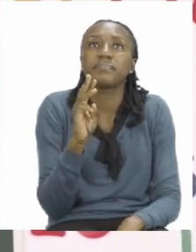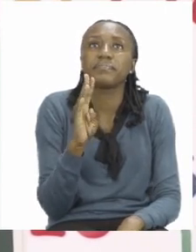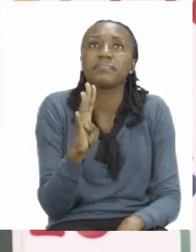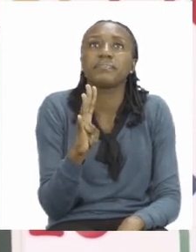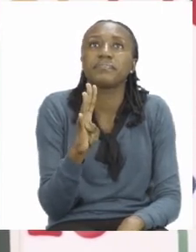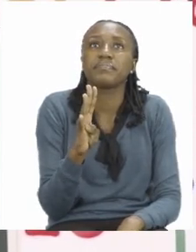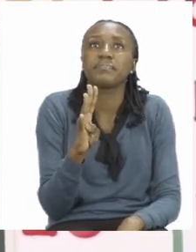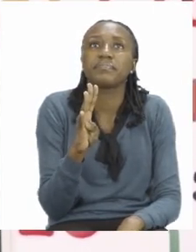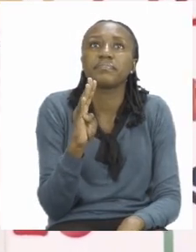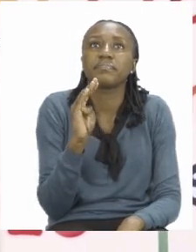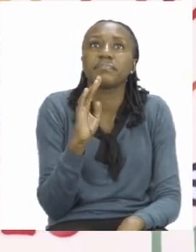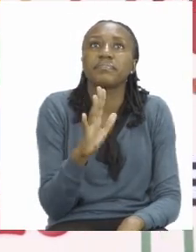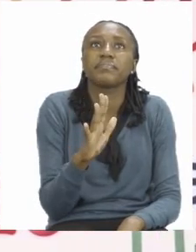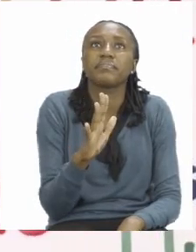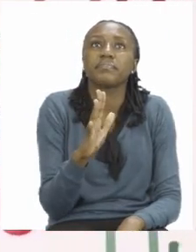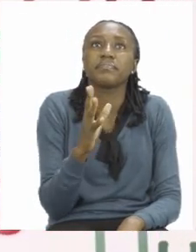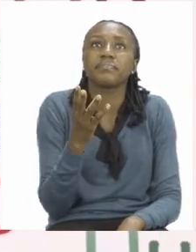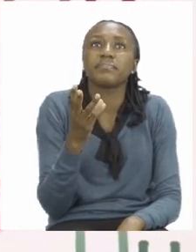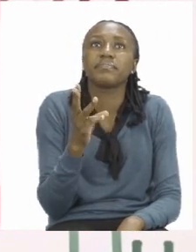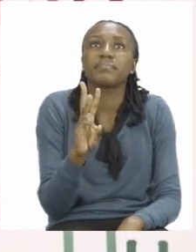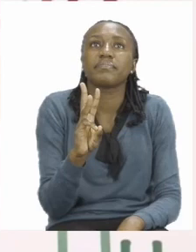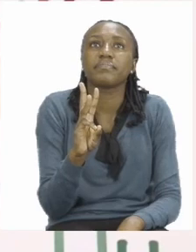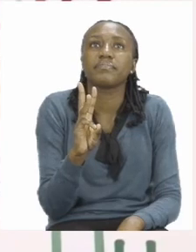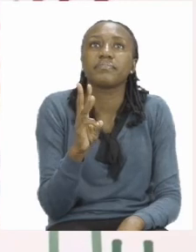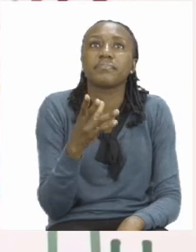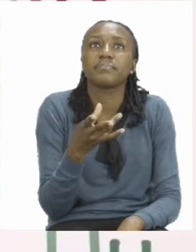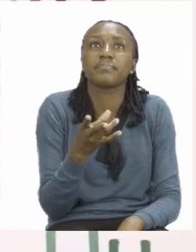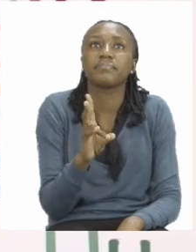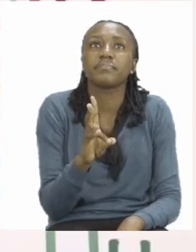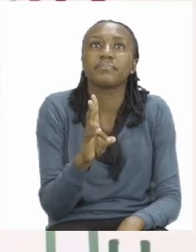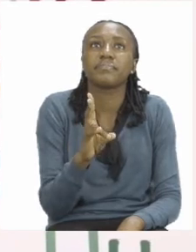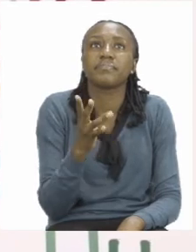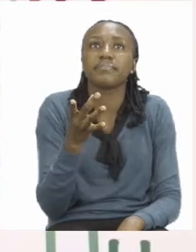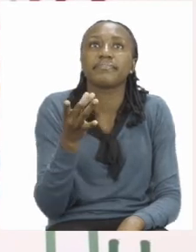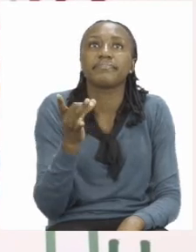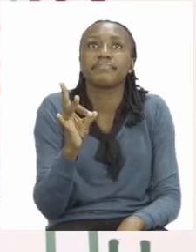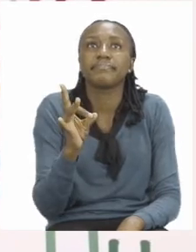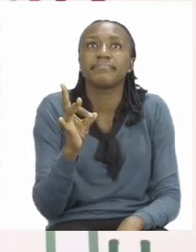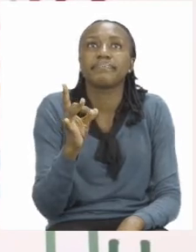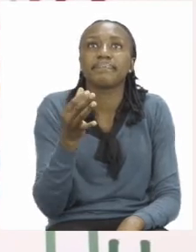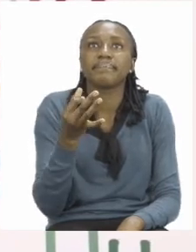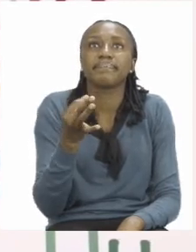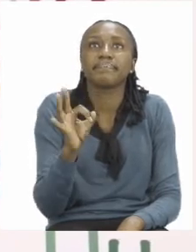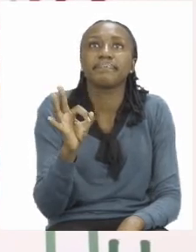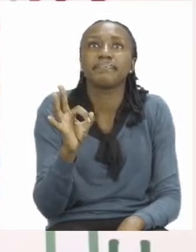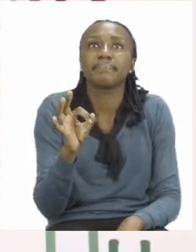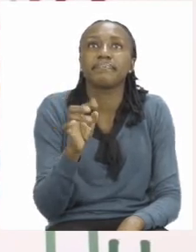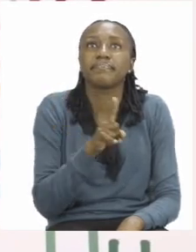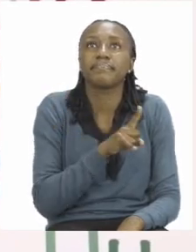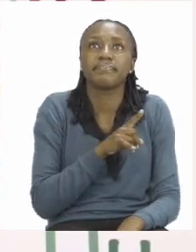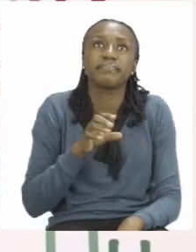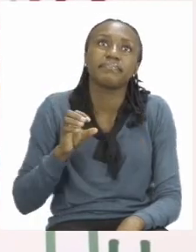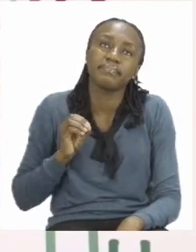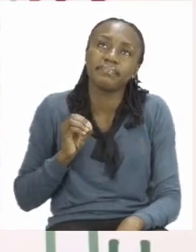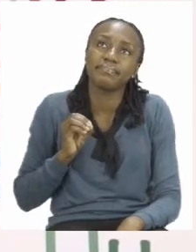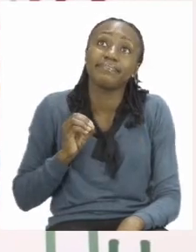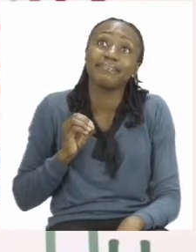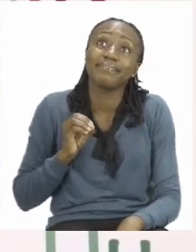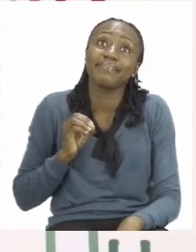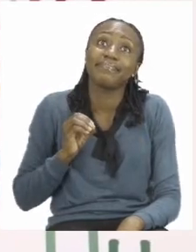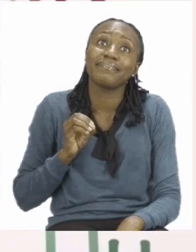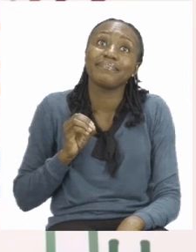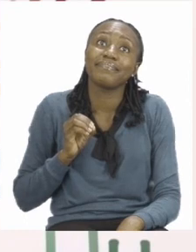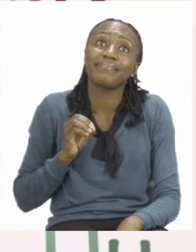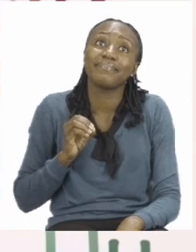3, 4, 5, 6, 7, 8, 9, 10.